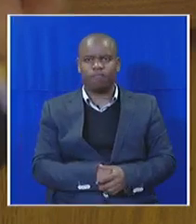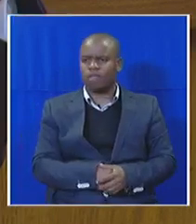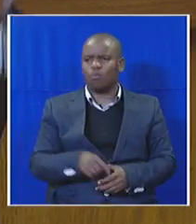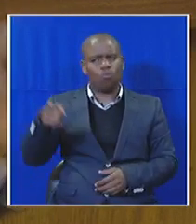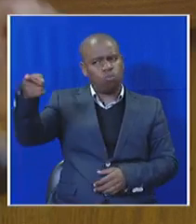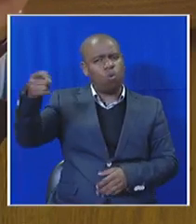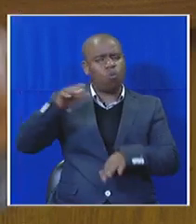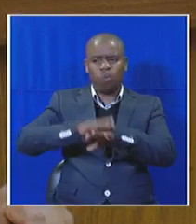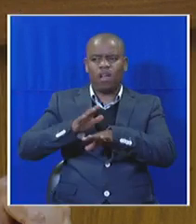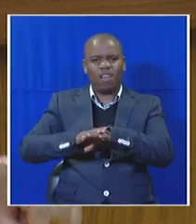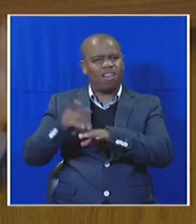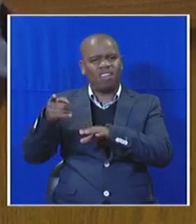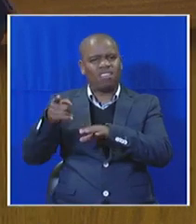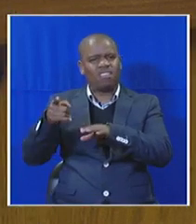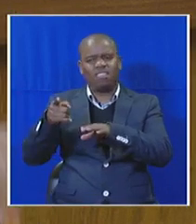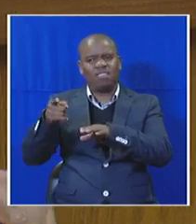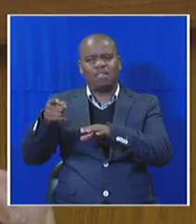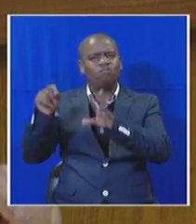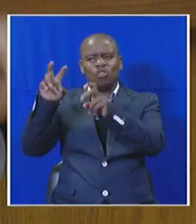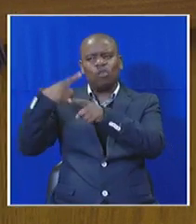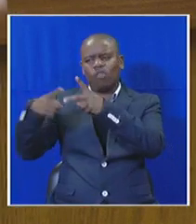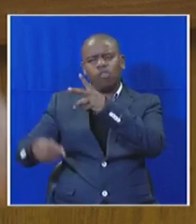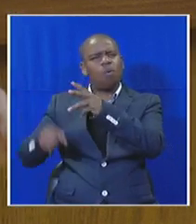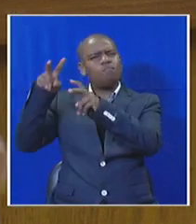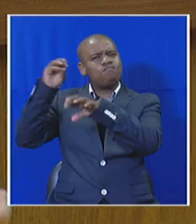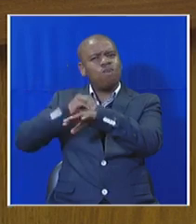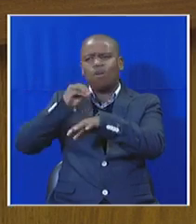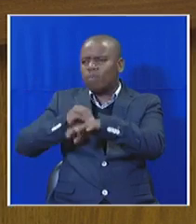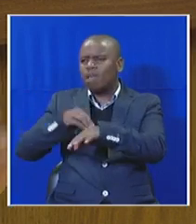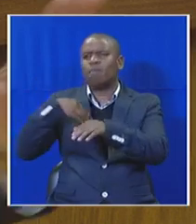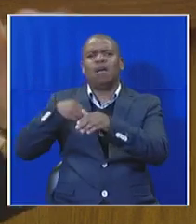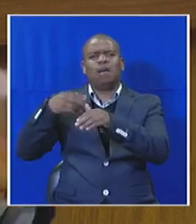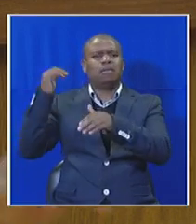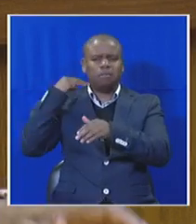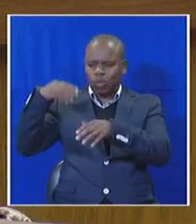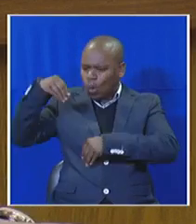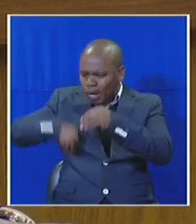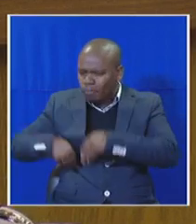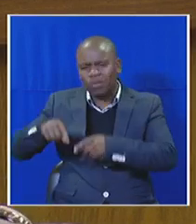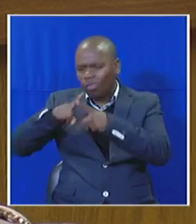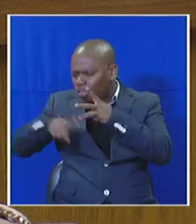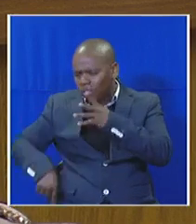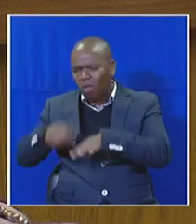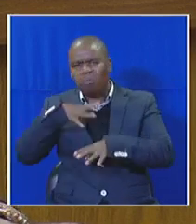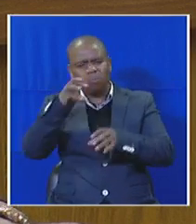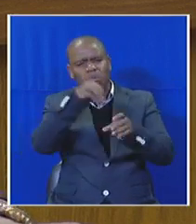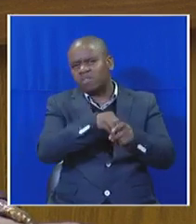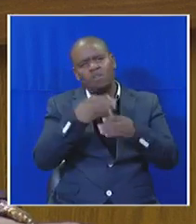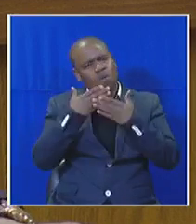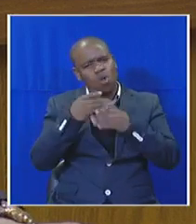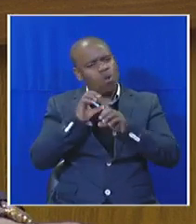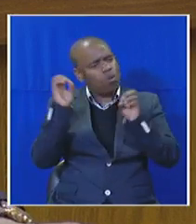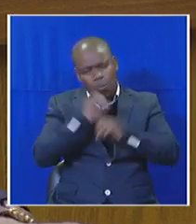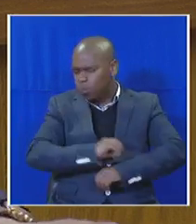do. It has something to do with energy of this country. And that's what it is. Thank you very much,